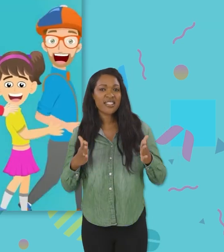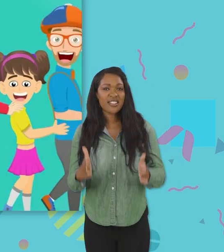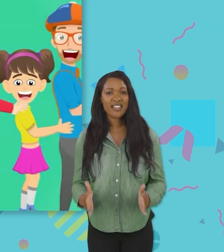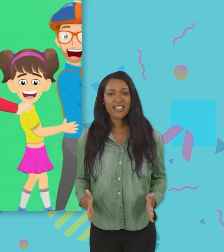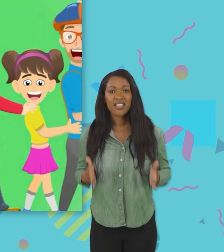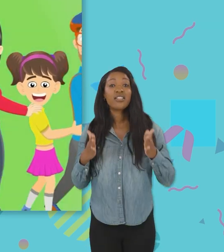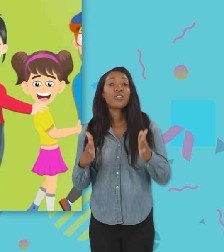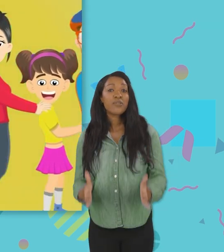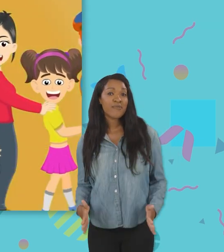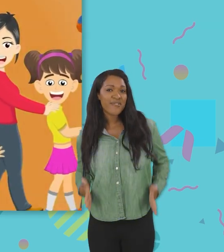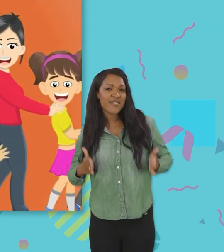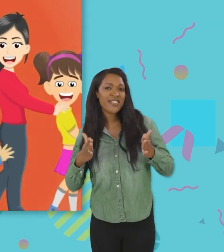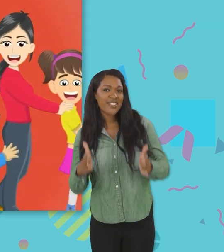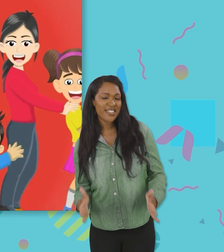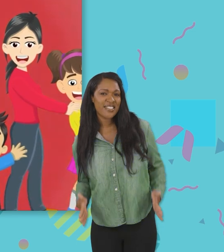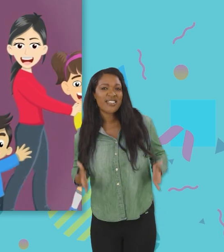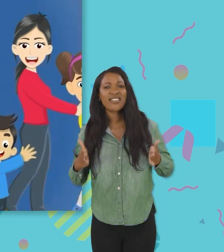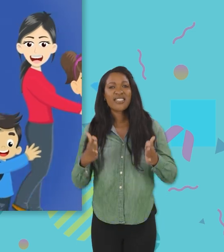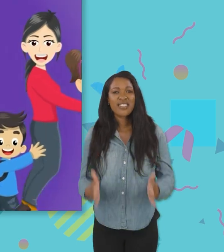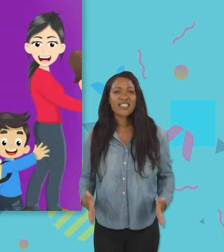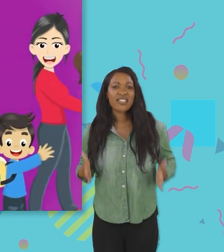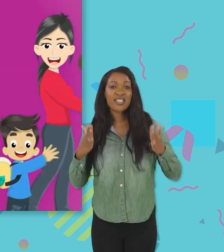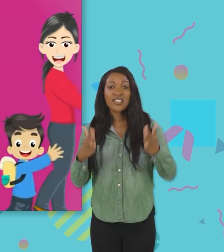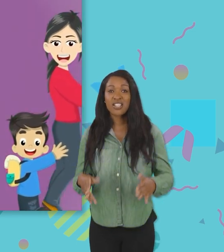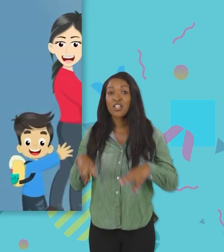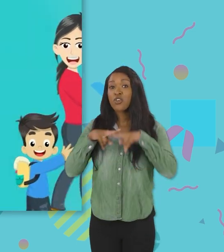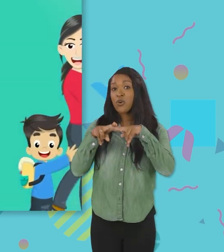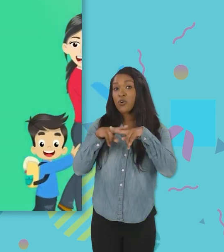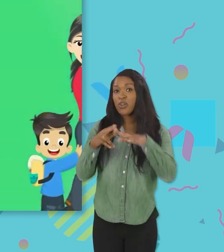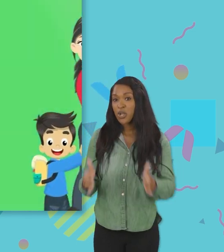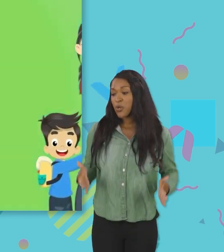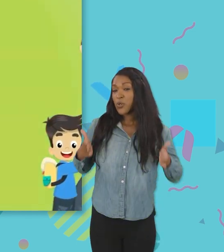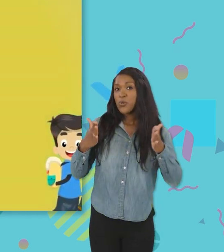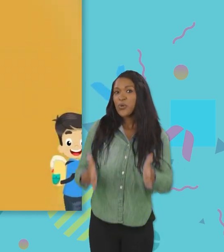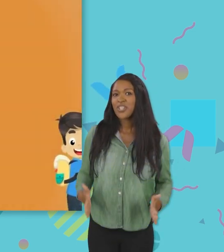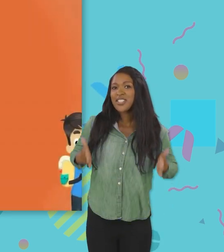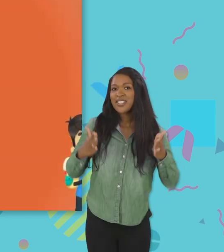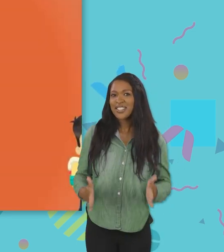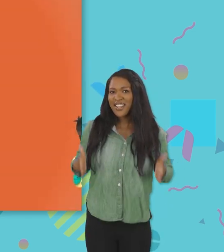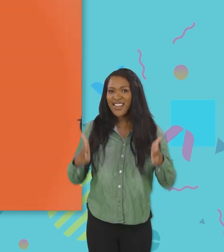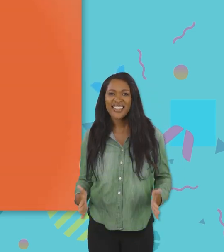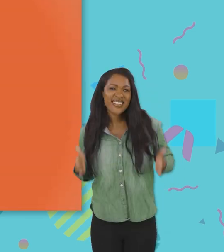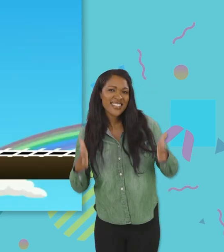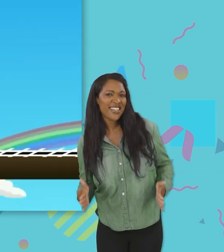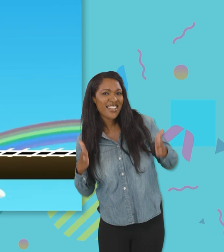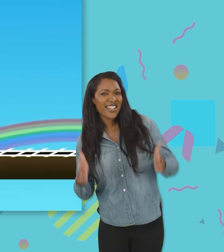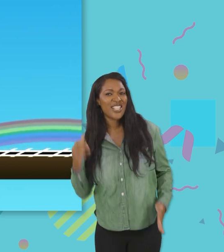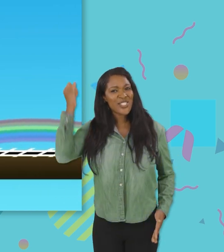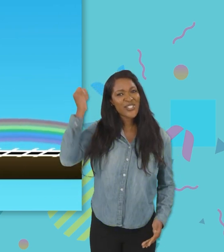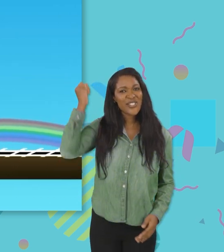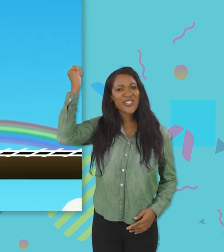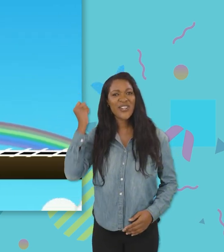chugga chugga chugga chugga chugga chugga chugga chugga chugga chugga chugga chugga chugga chugga